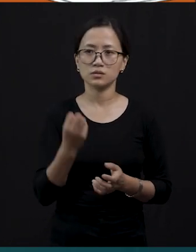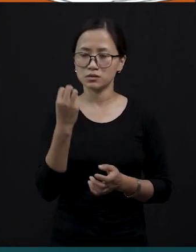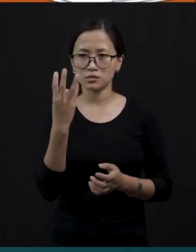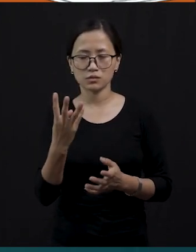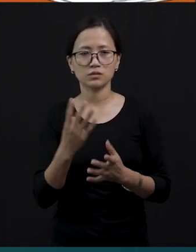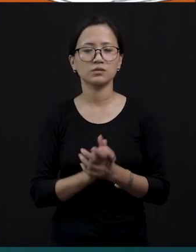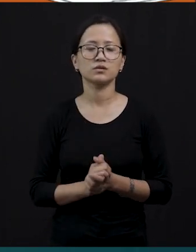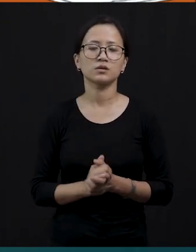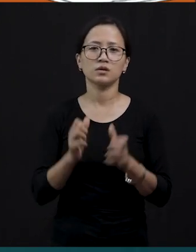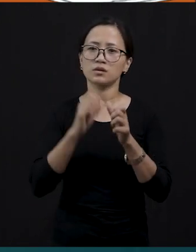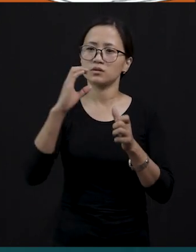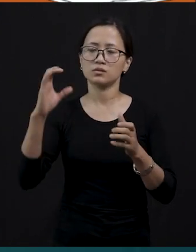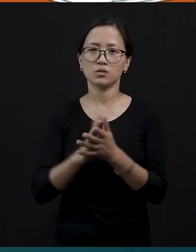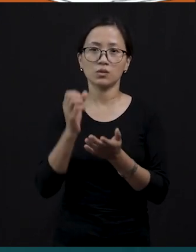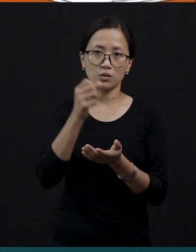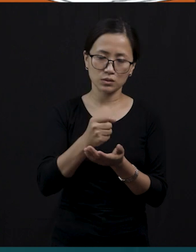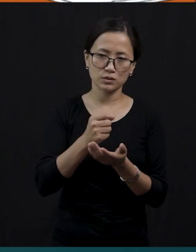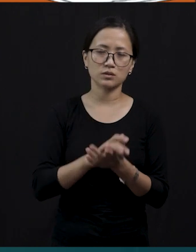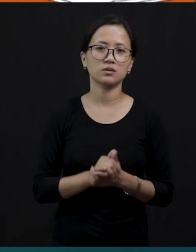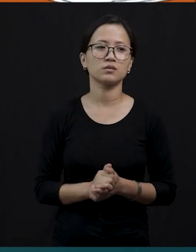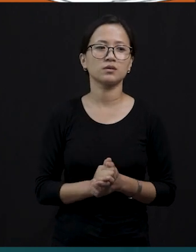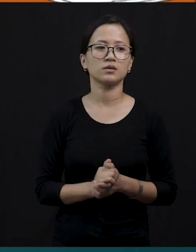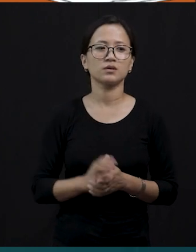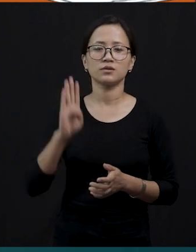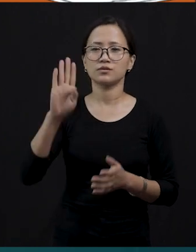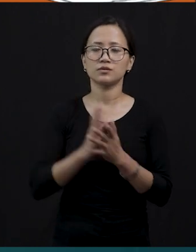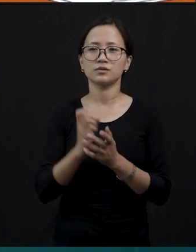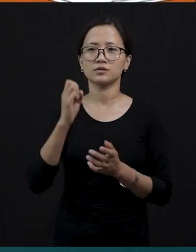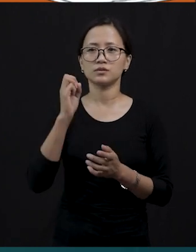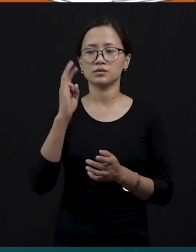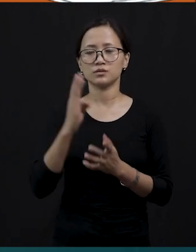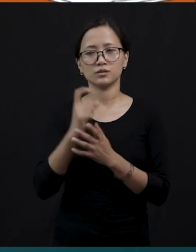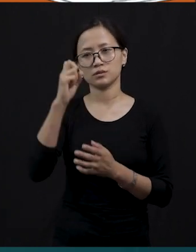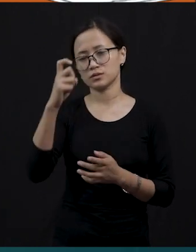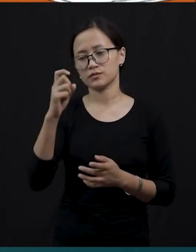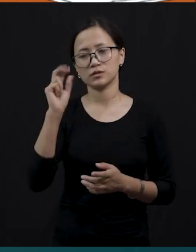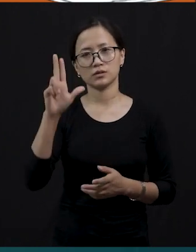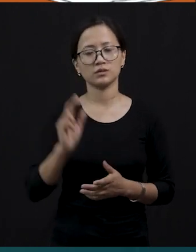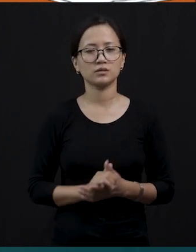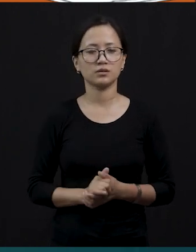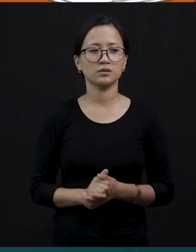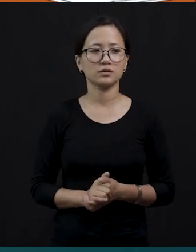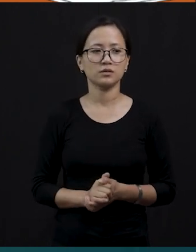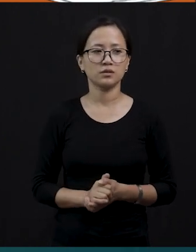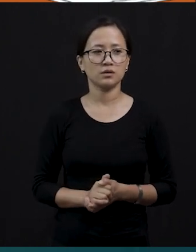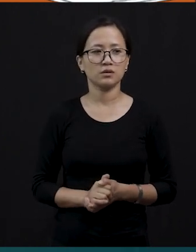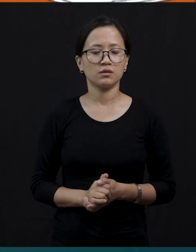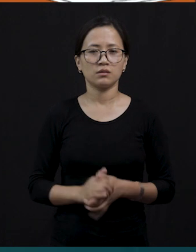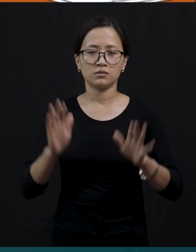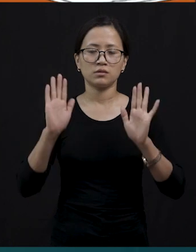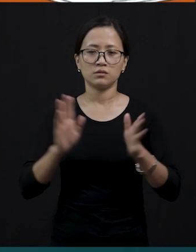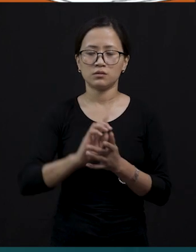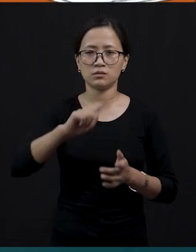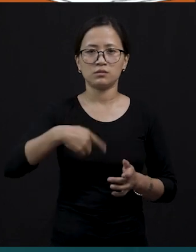number of account holders are how many, children? It is 4,378. Then you